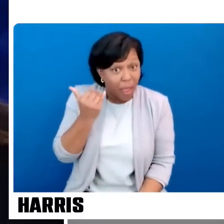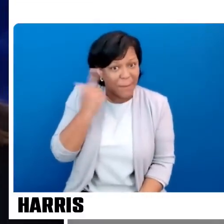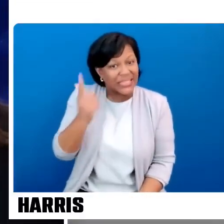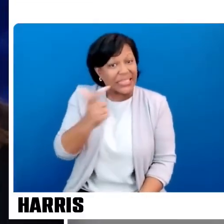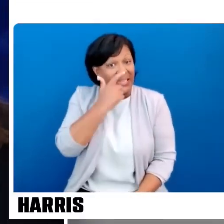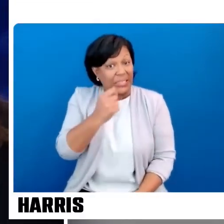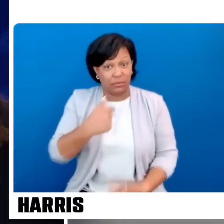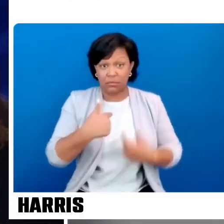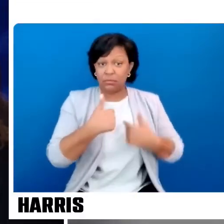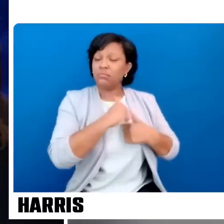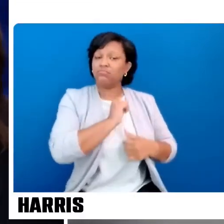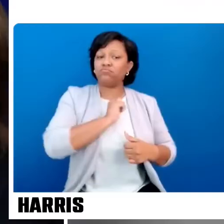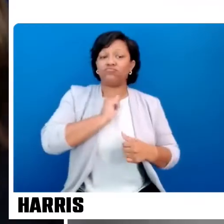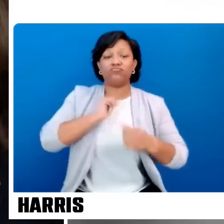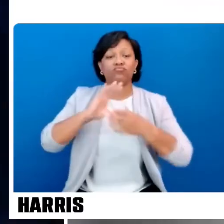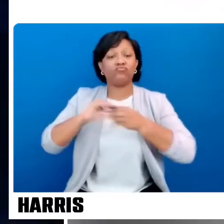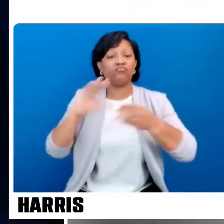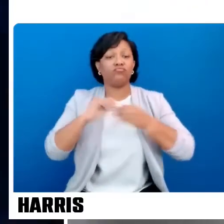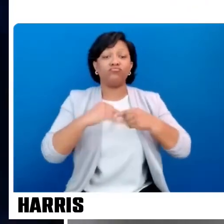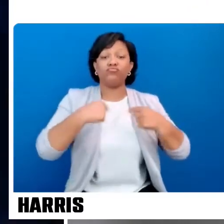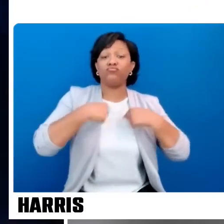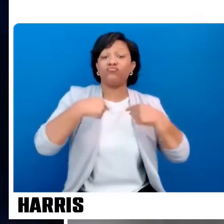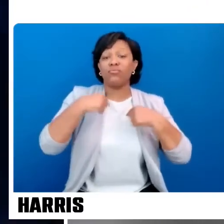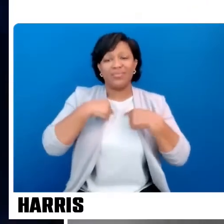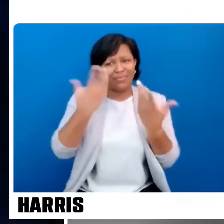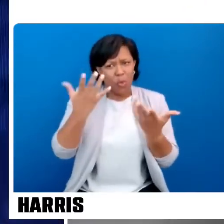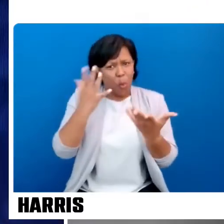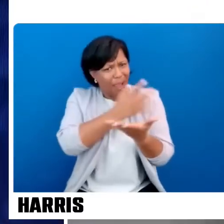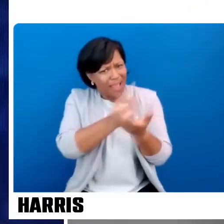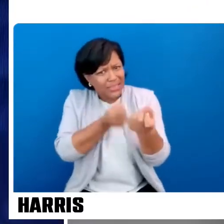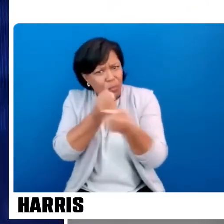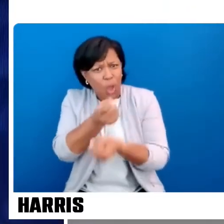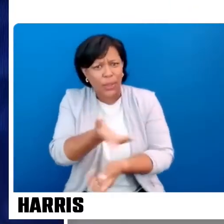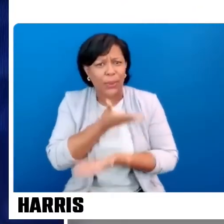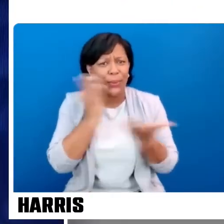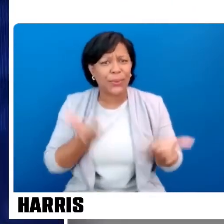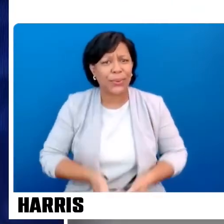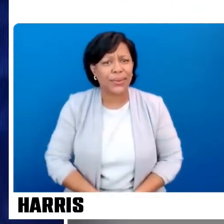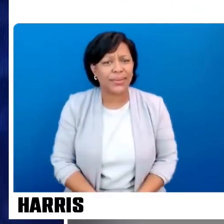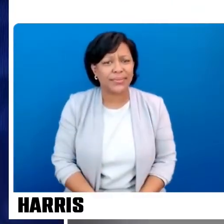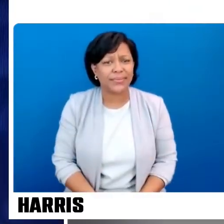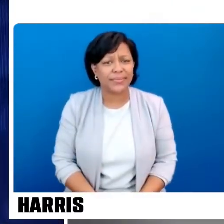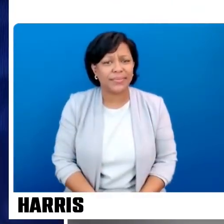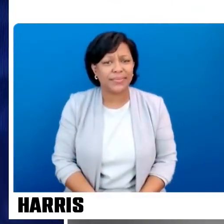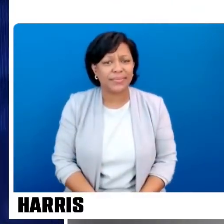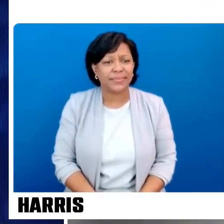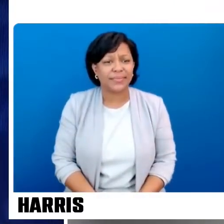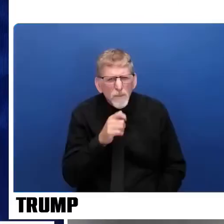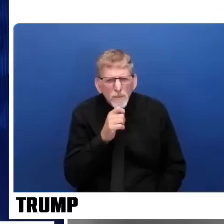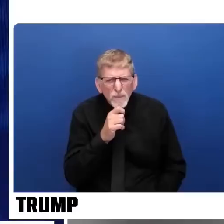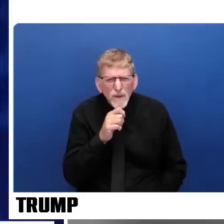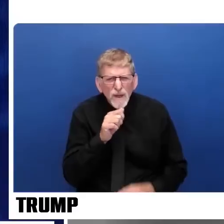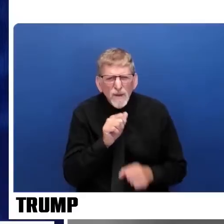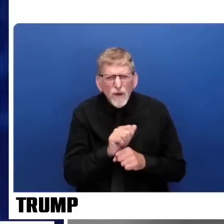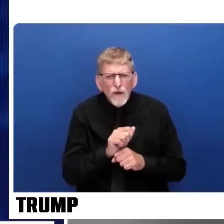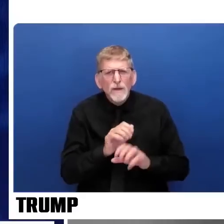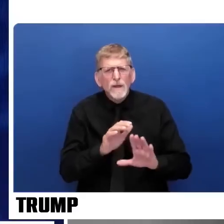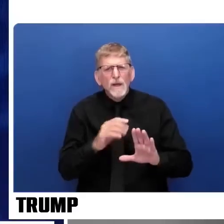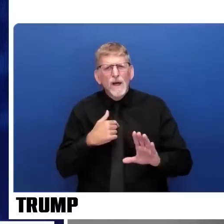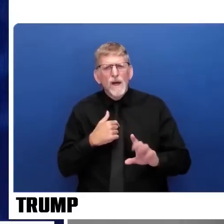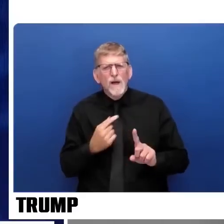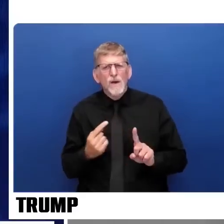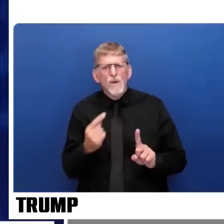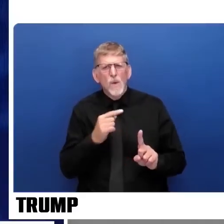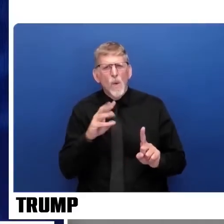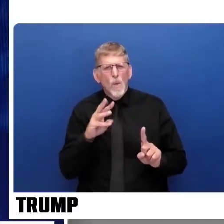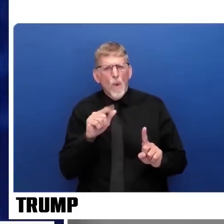looking out for you. That's just a soundbite. They gave her that to say. Look, I went to the Wharton School of Finance, and many of those professors, the